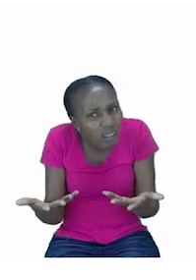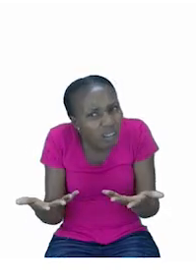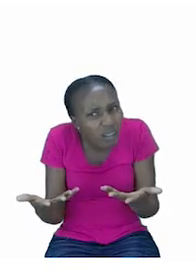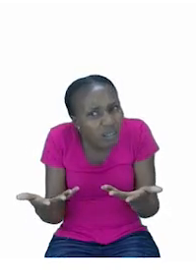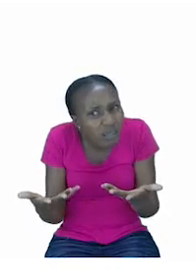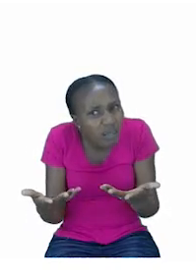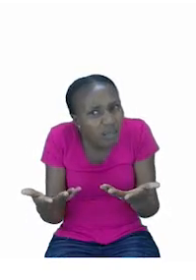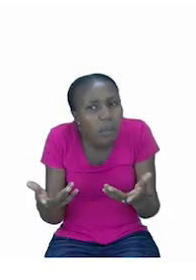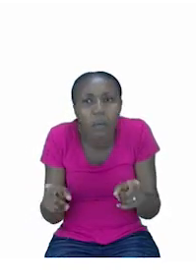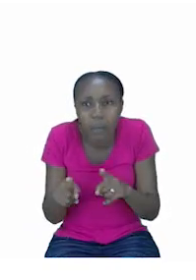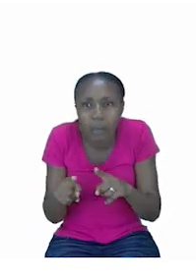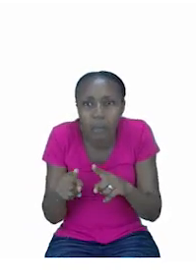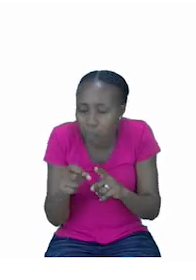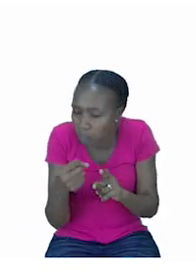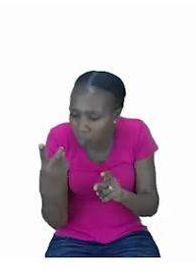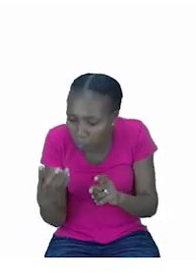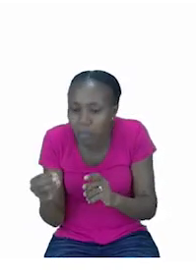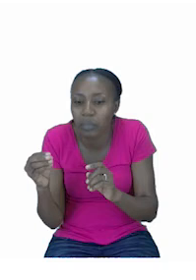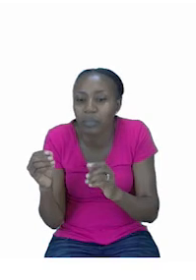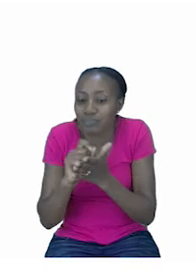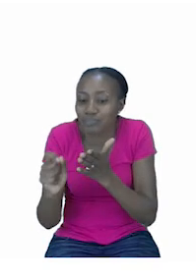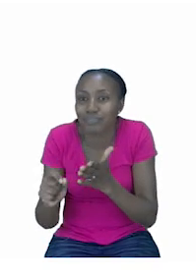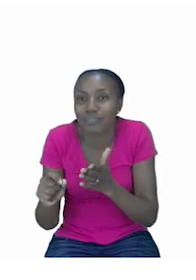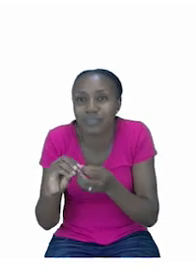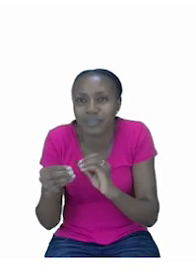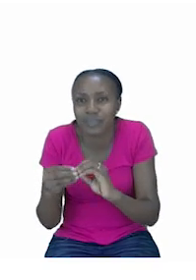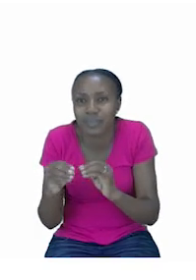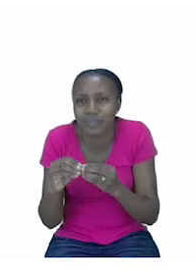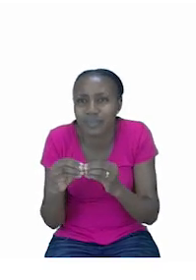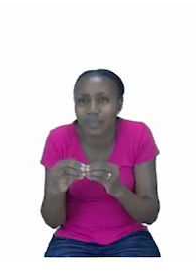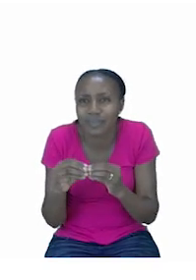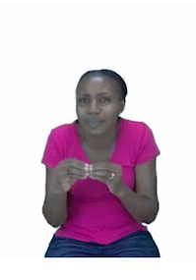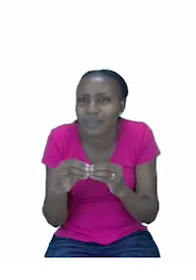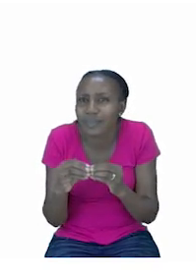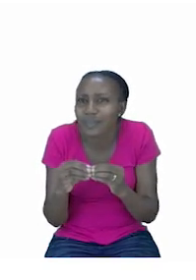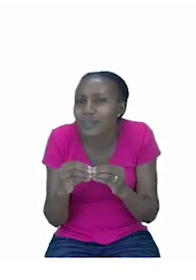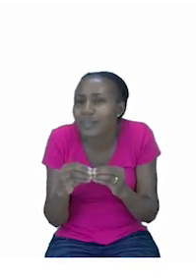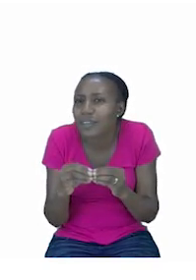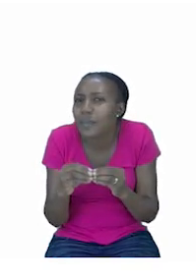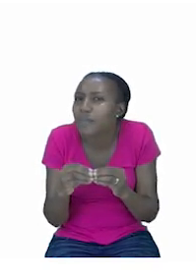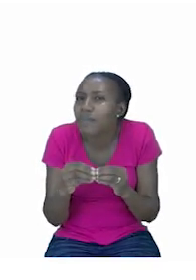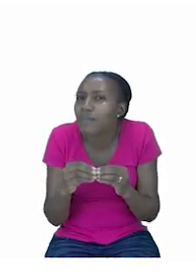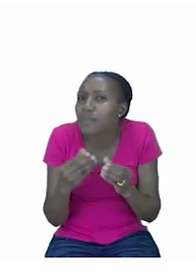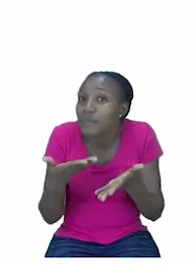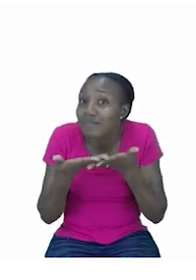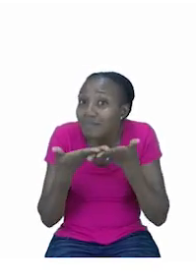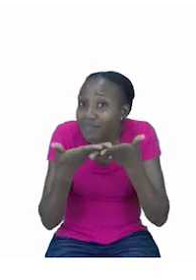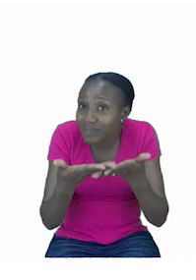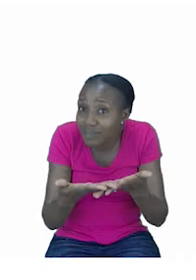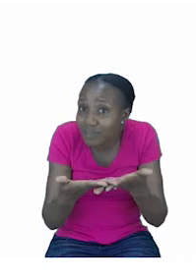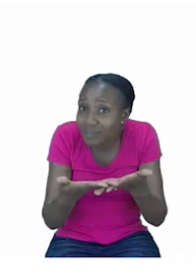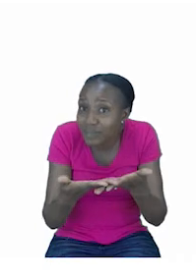same number in the box. To help you with the different types of shapes, I am going to show you some